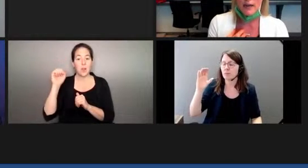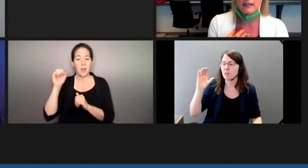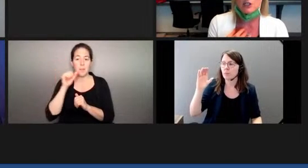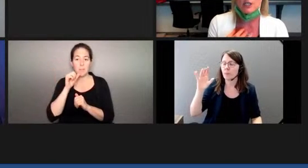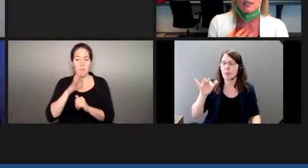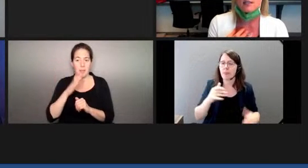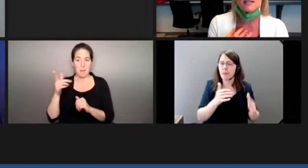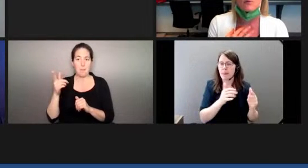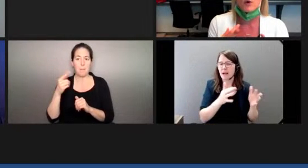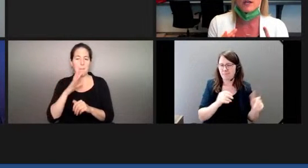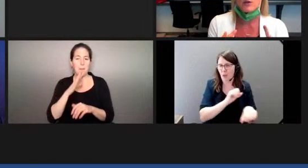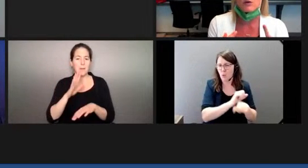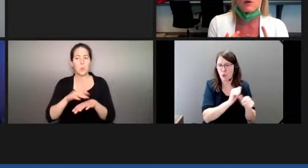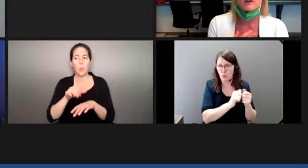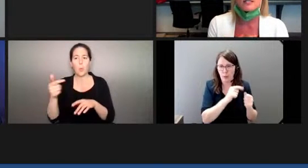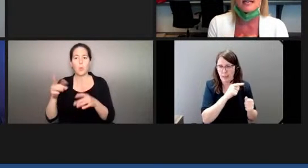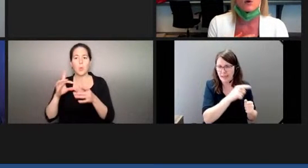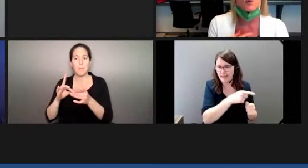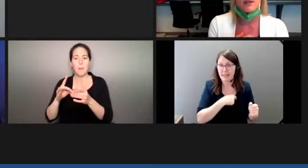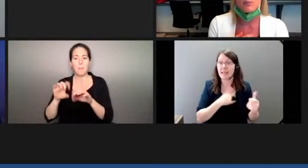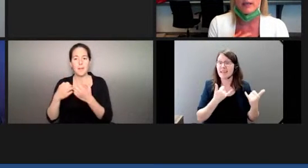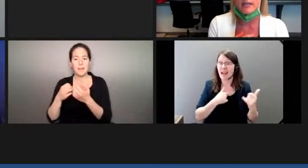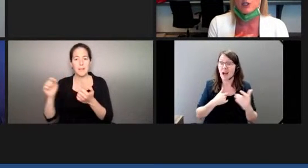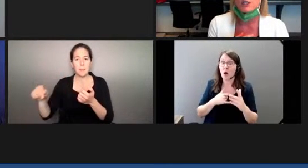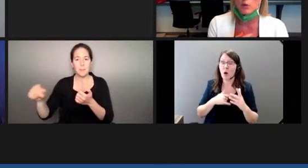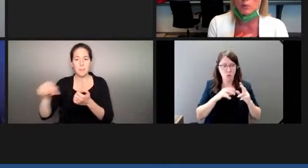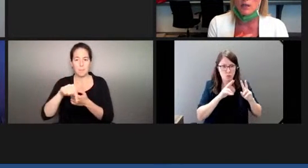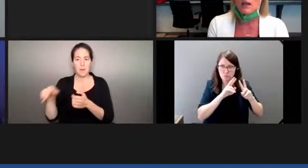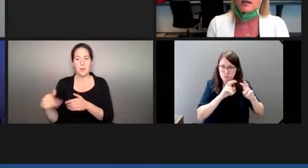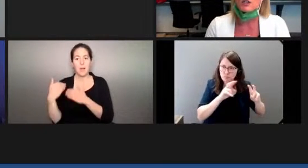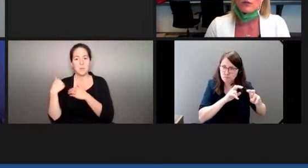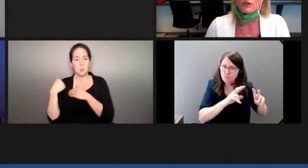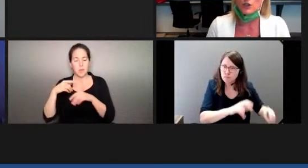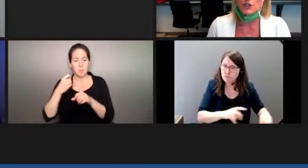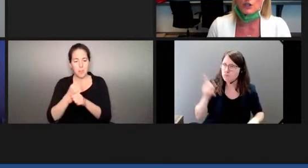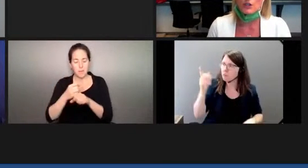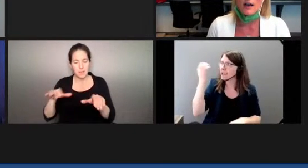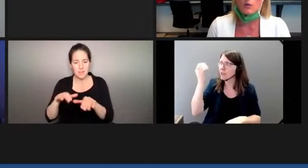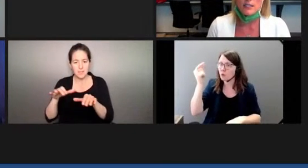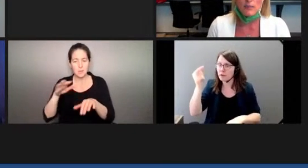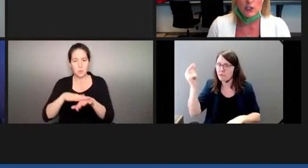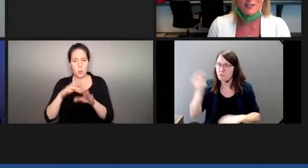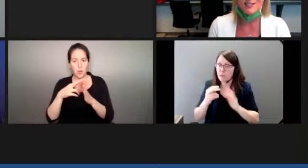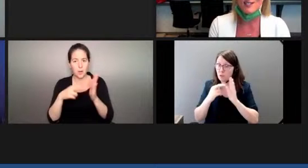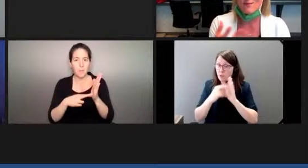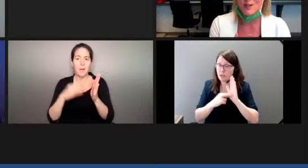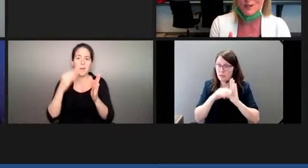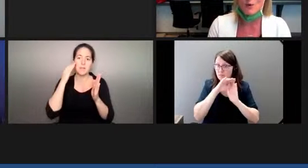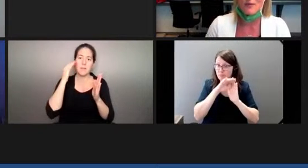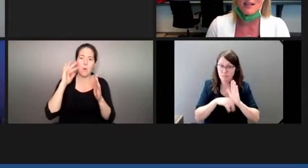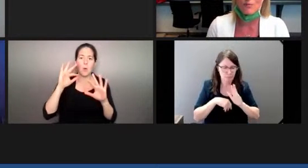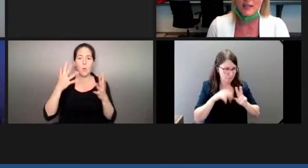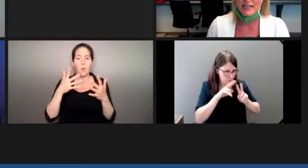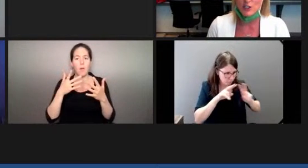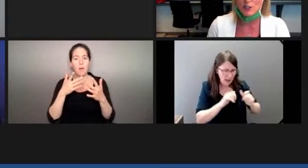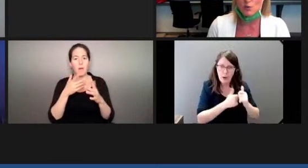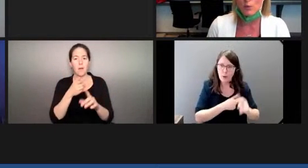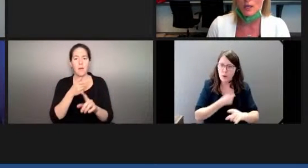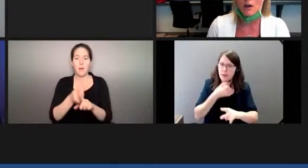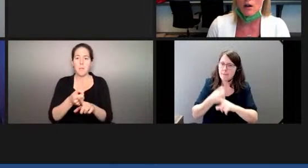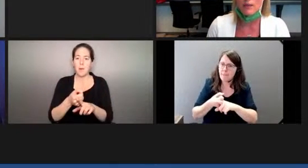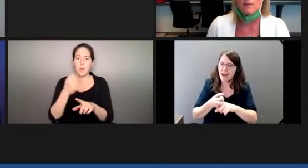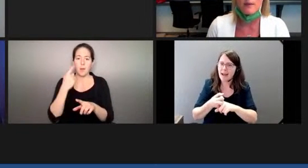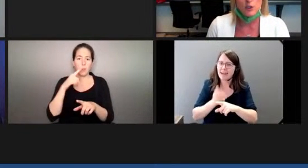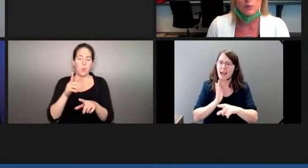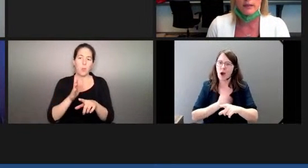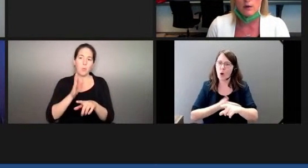final regulations and working through understanding what the implications will be to the future waste management system, and also what the implications will